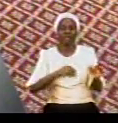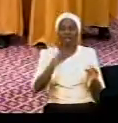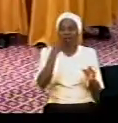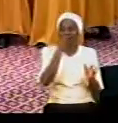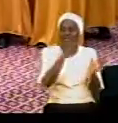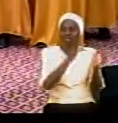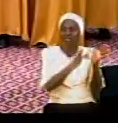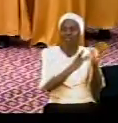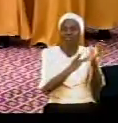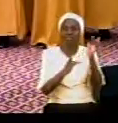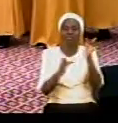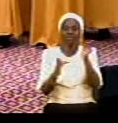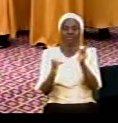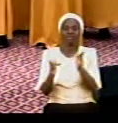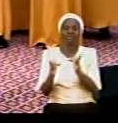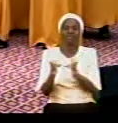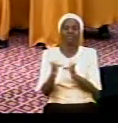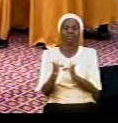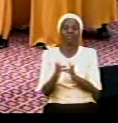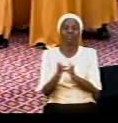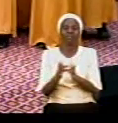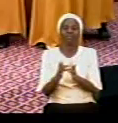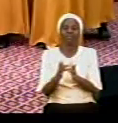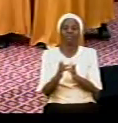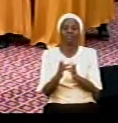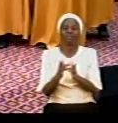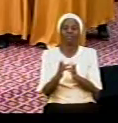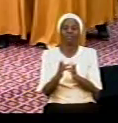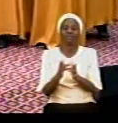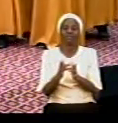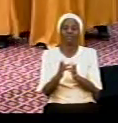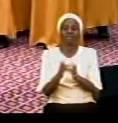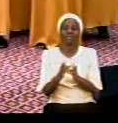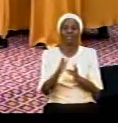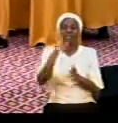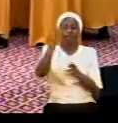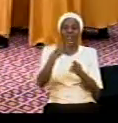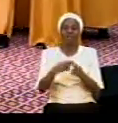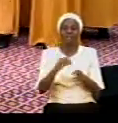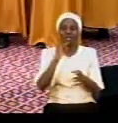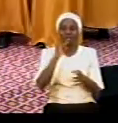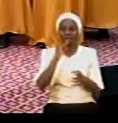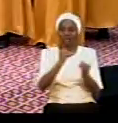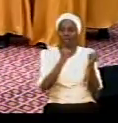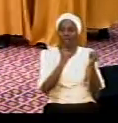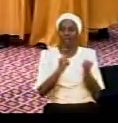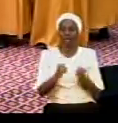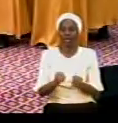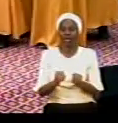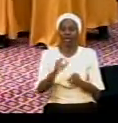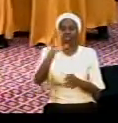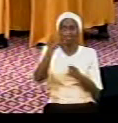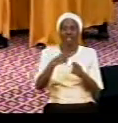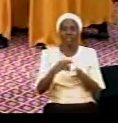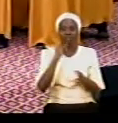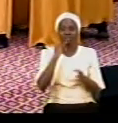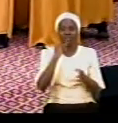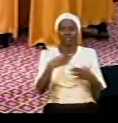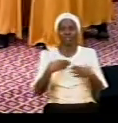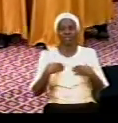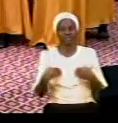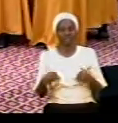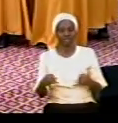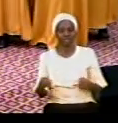Jesus. Your name is power, your name is healing, your name is love.